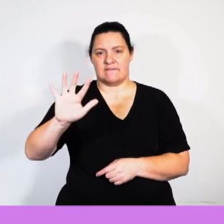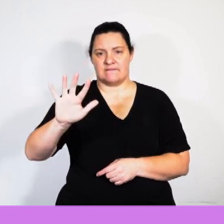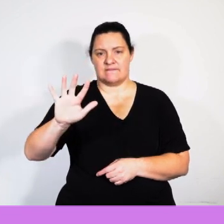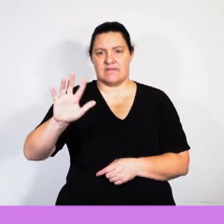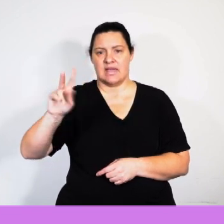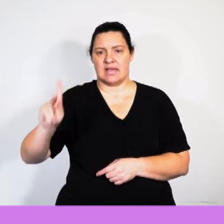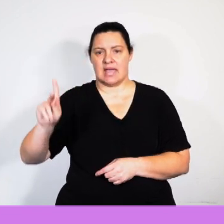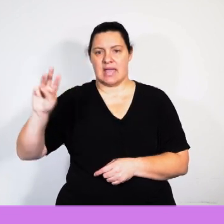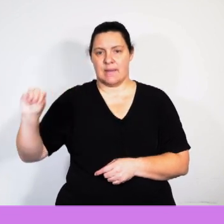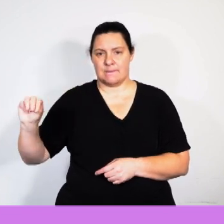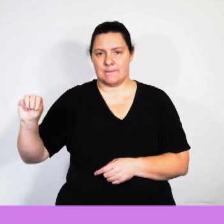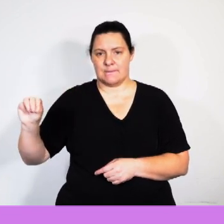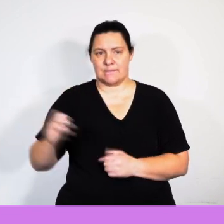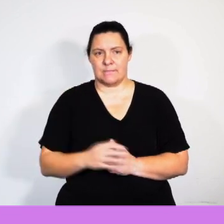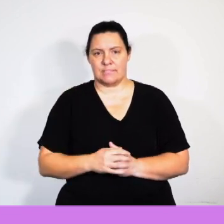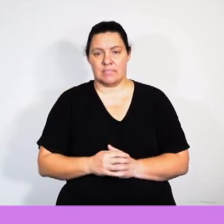52,5